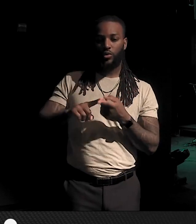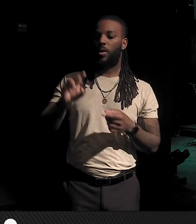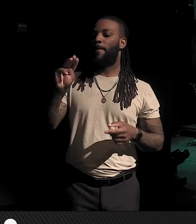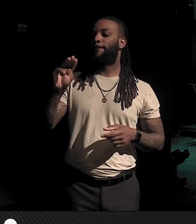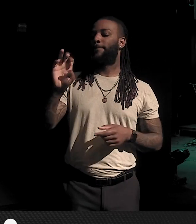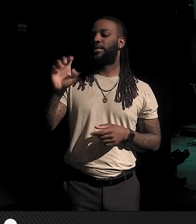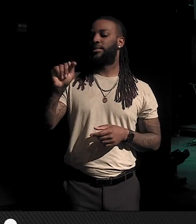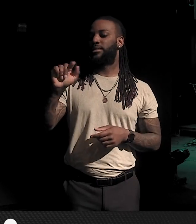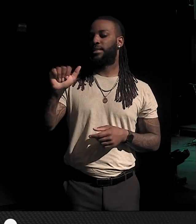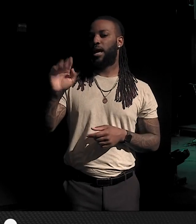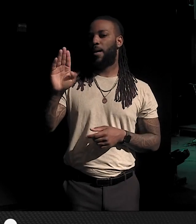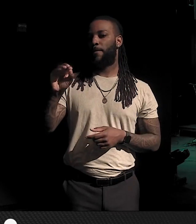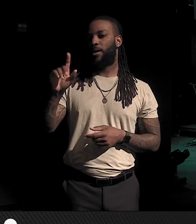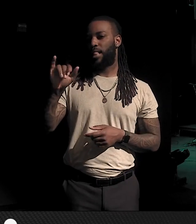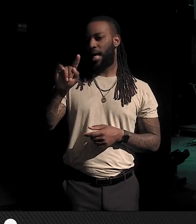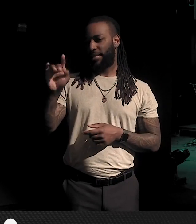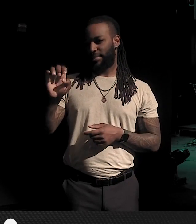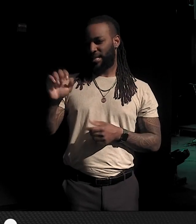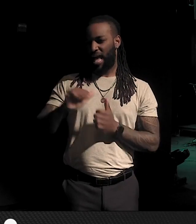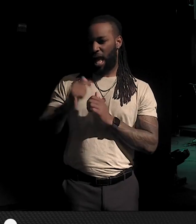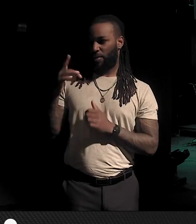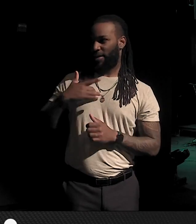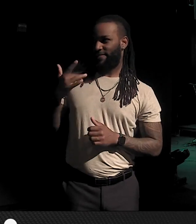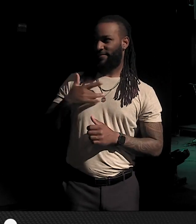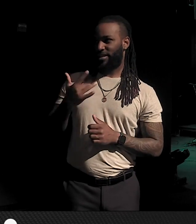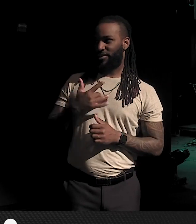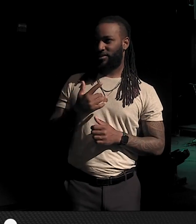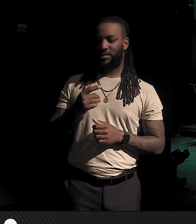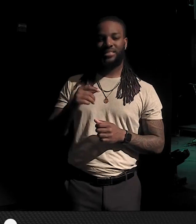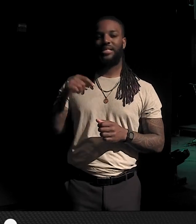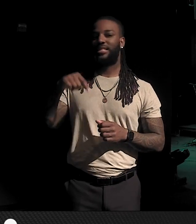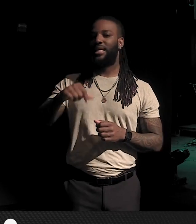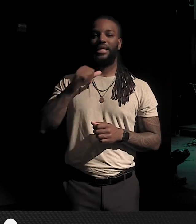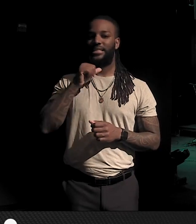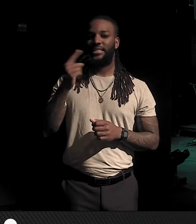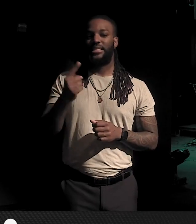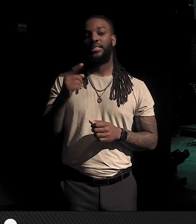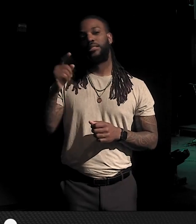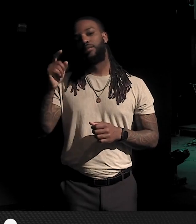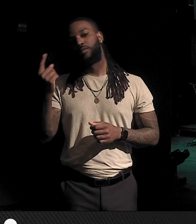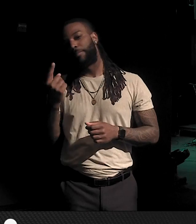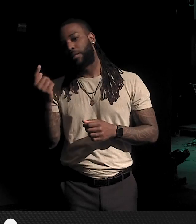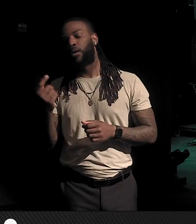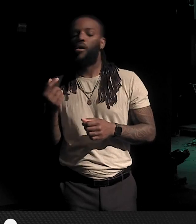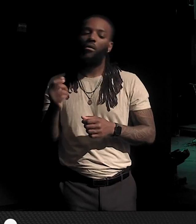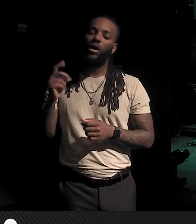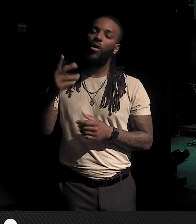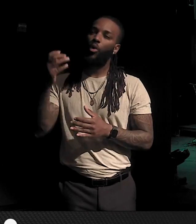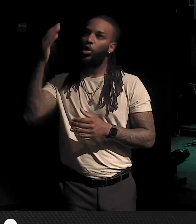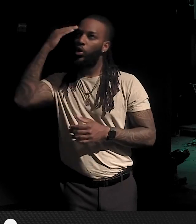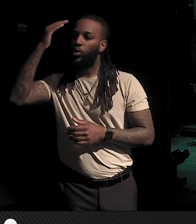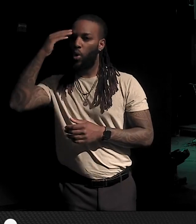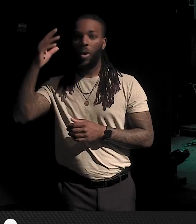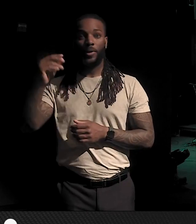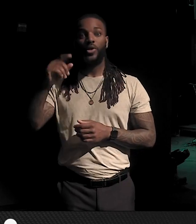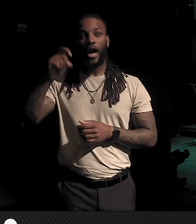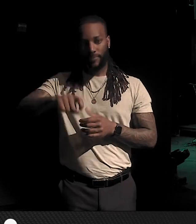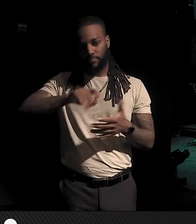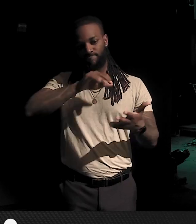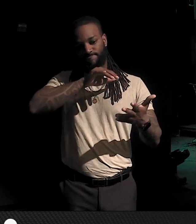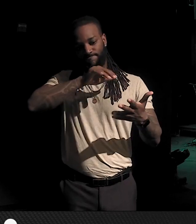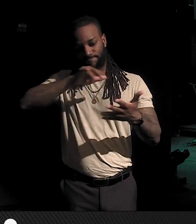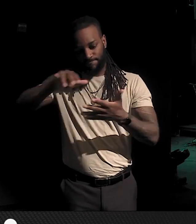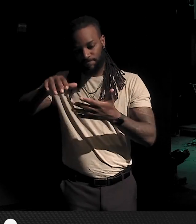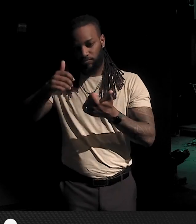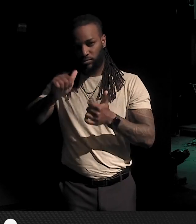metabolize how he feels about you. This isn't something to know. This is something to know. And I mean, it's been a long time since I was